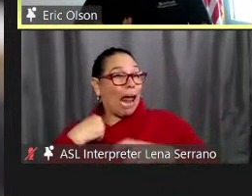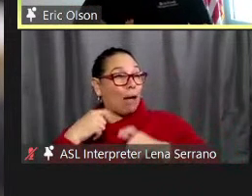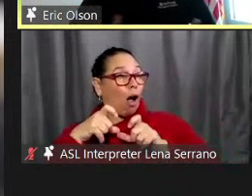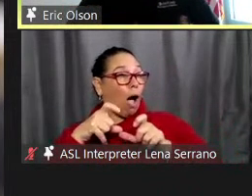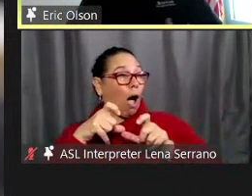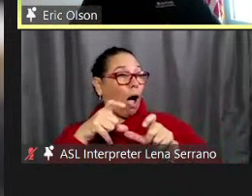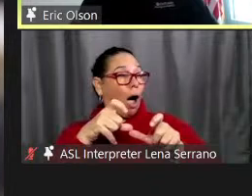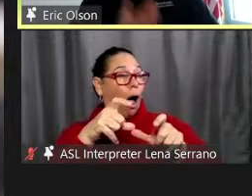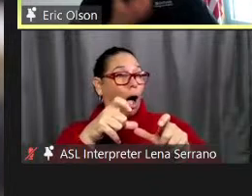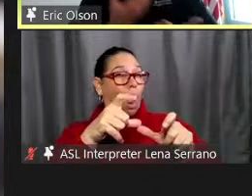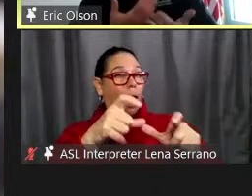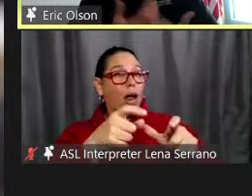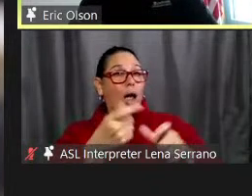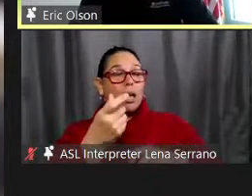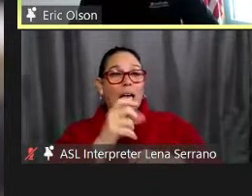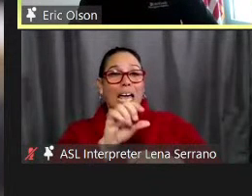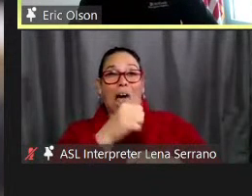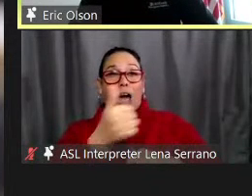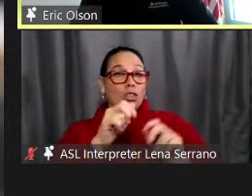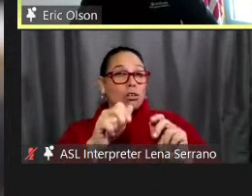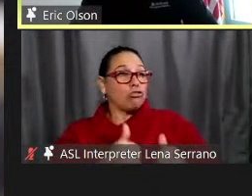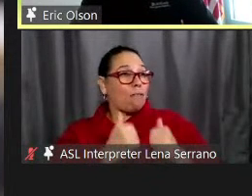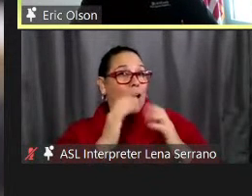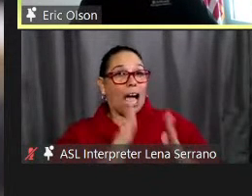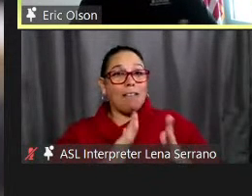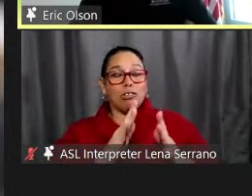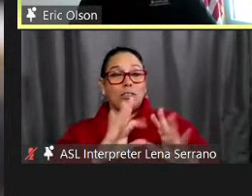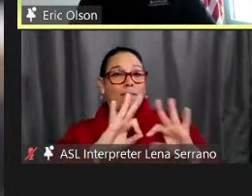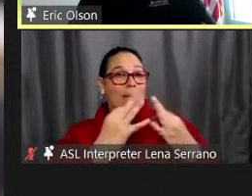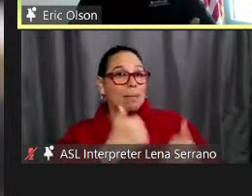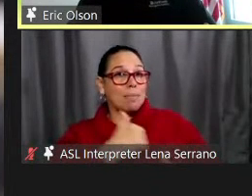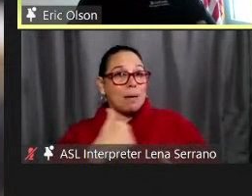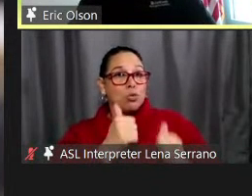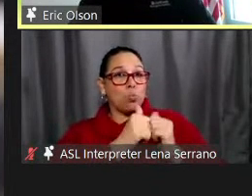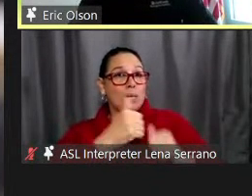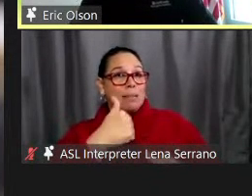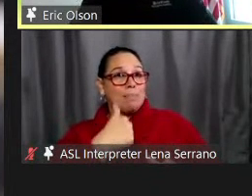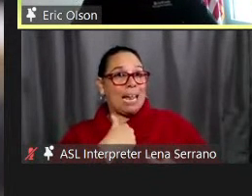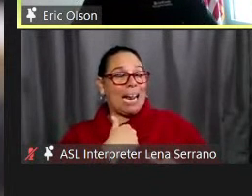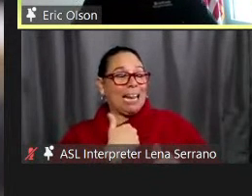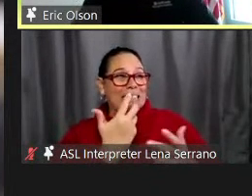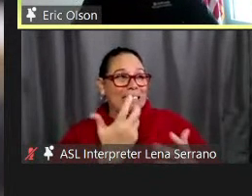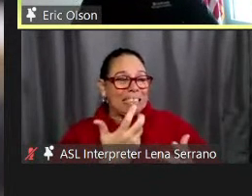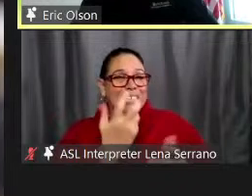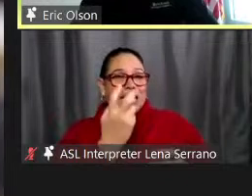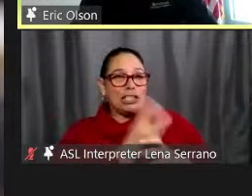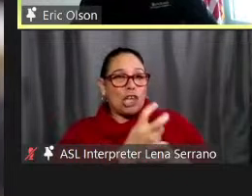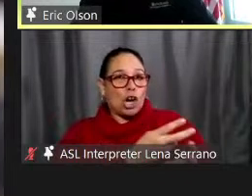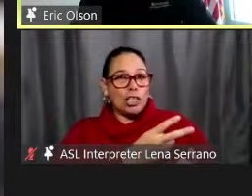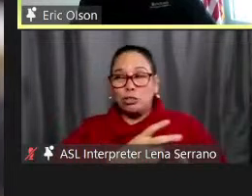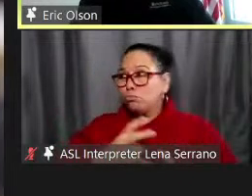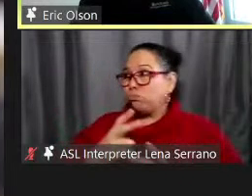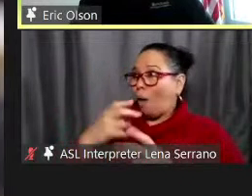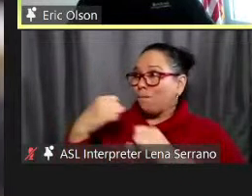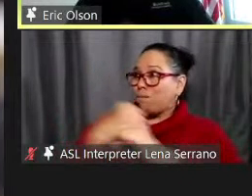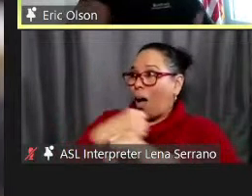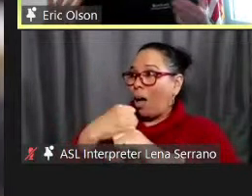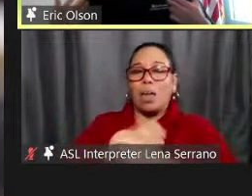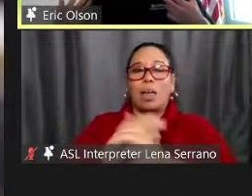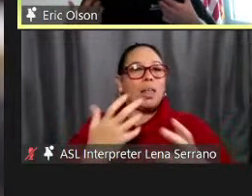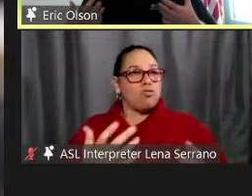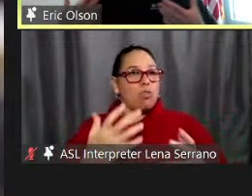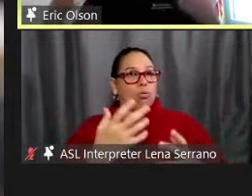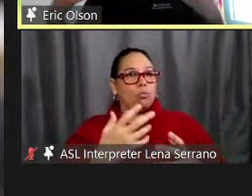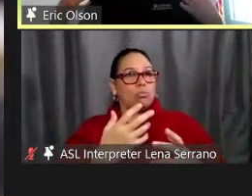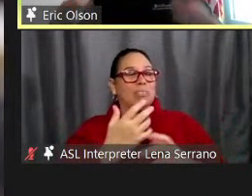my family members with me and I go face to face with my assailant, it's kind of hard to do the other options. I'm probably going to have to fight through this individual in order to